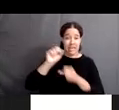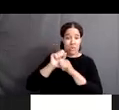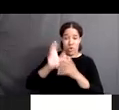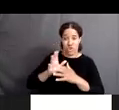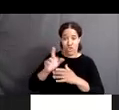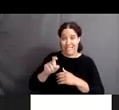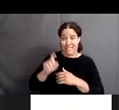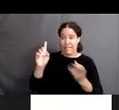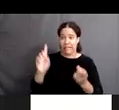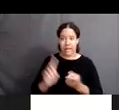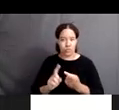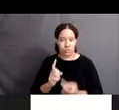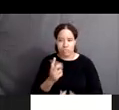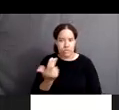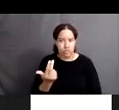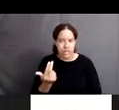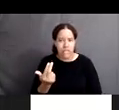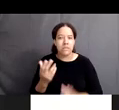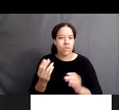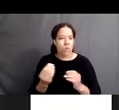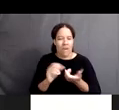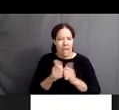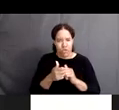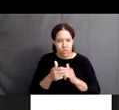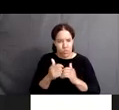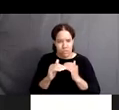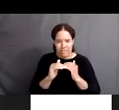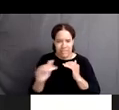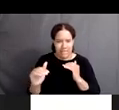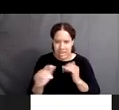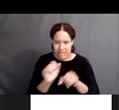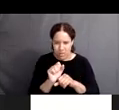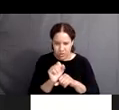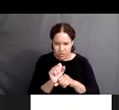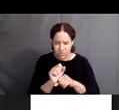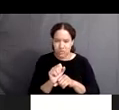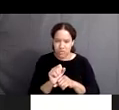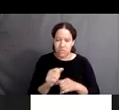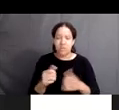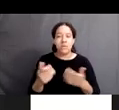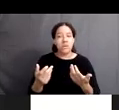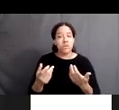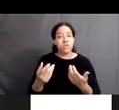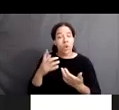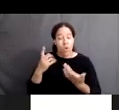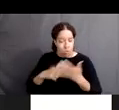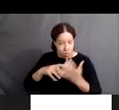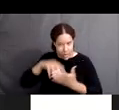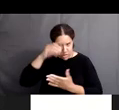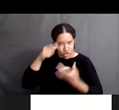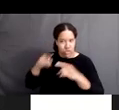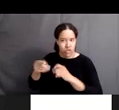earn a living? Well, what we saw is that during the COVID period, that while, it was a tough time for all